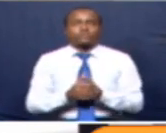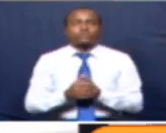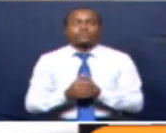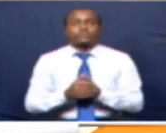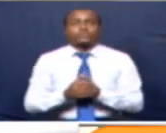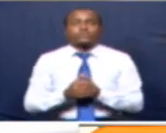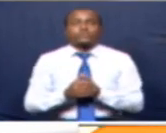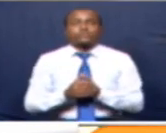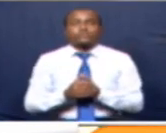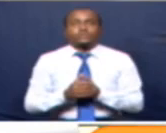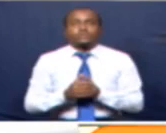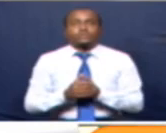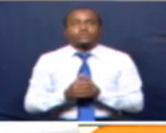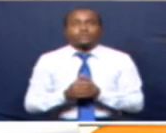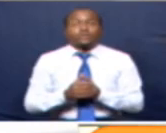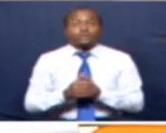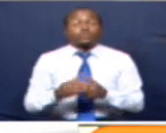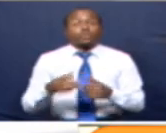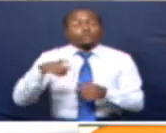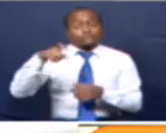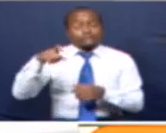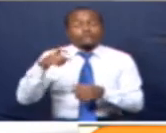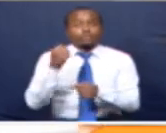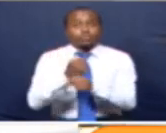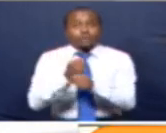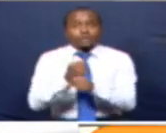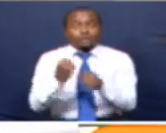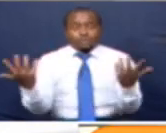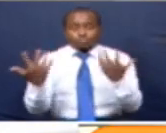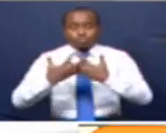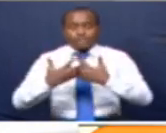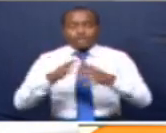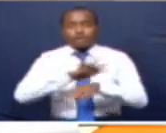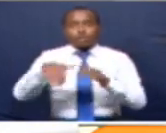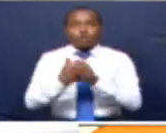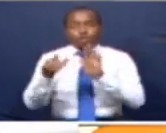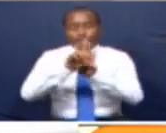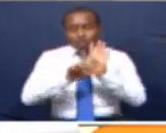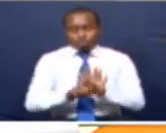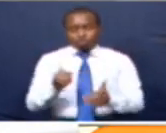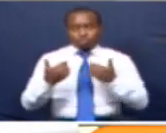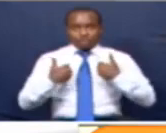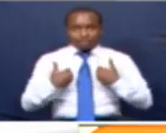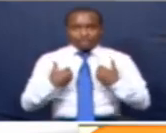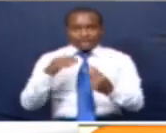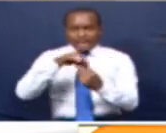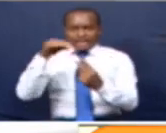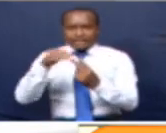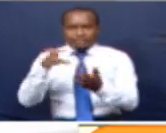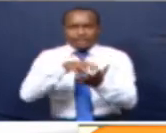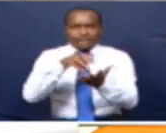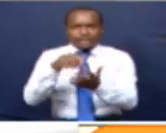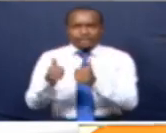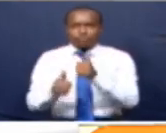So it requires some bit of work to marry all the pieces of legislation that we have and identify those cases in